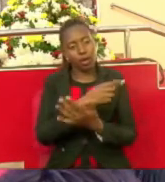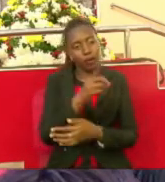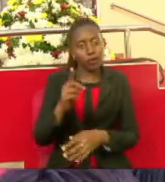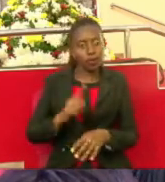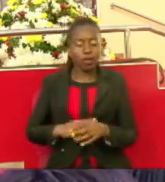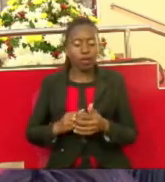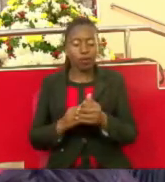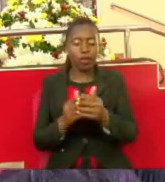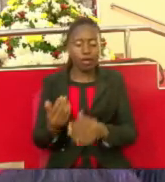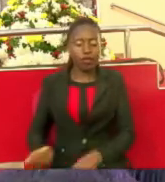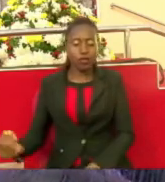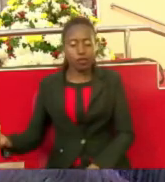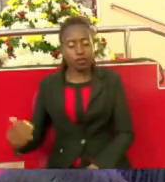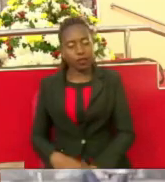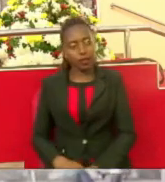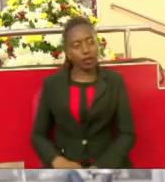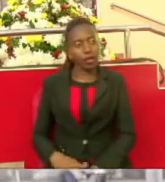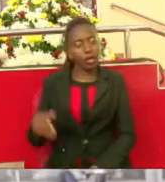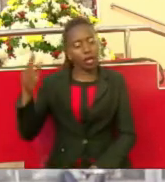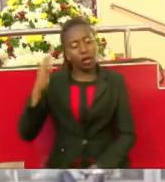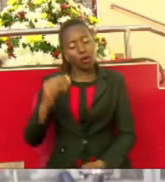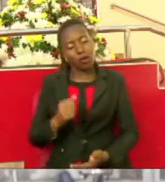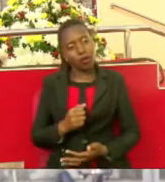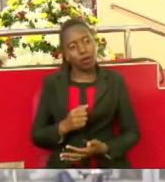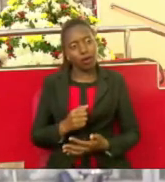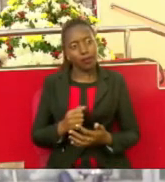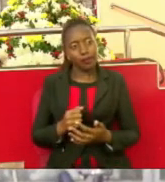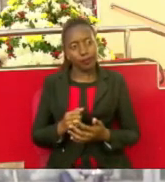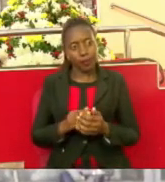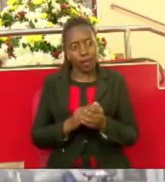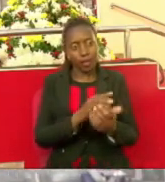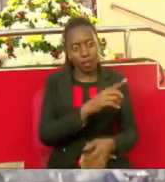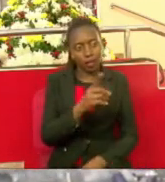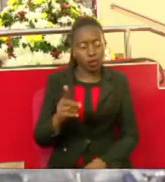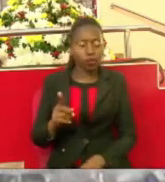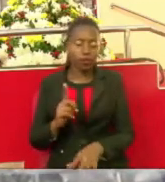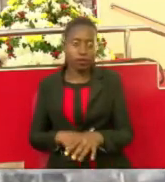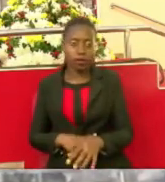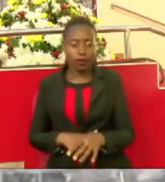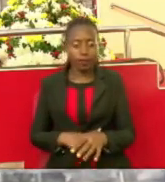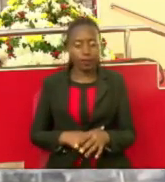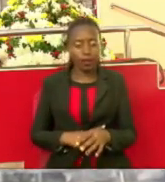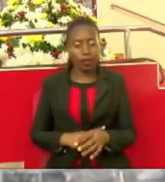And may the Lord guide you as you steward those young boys and girls.